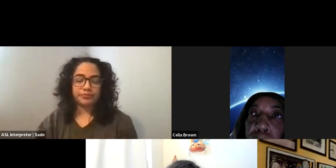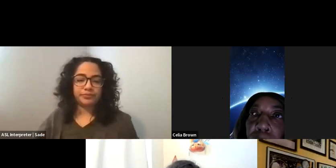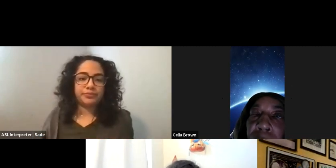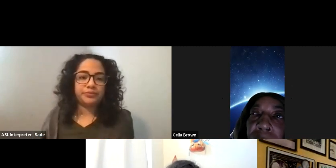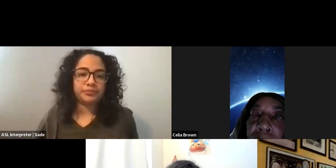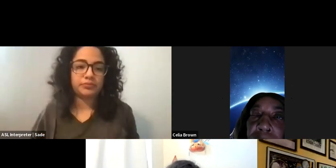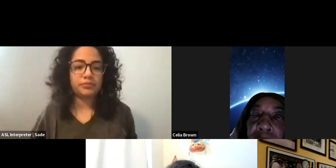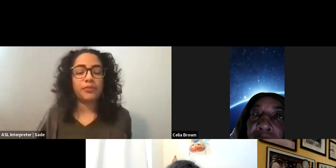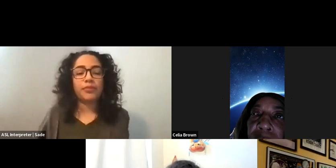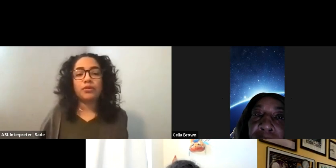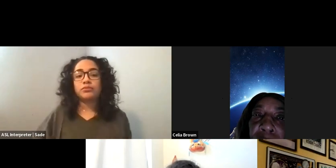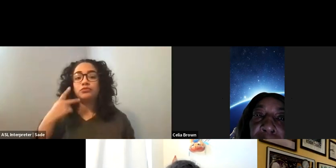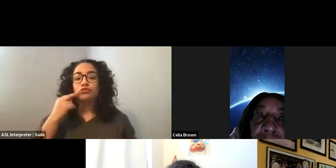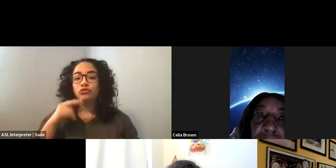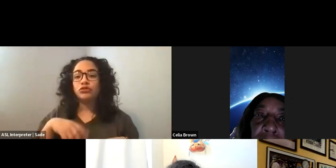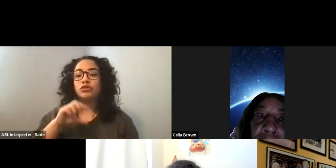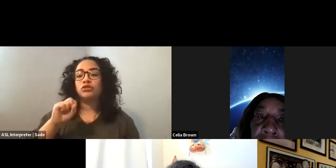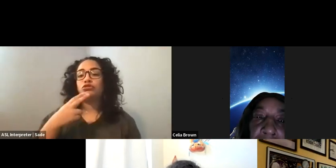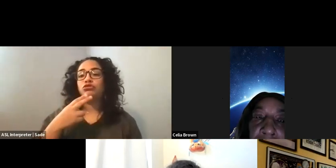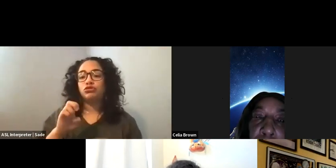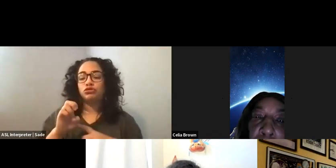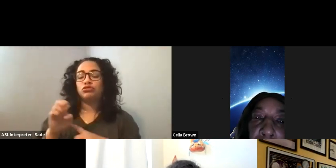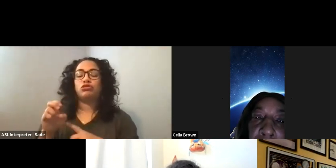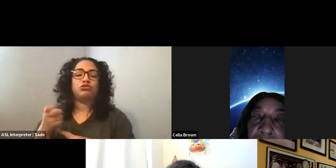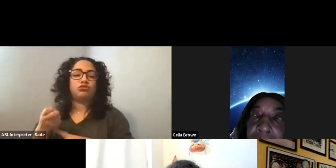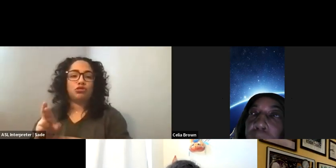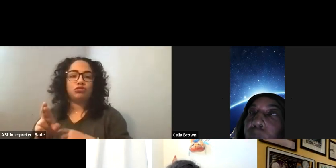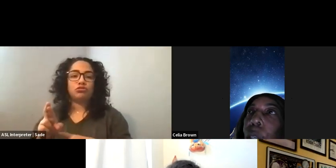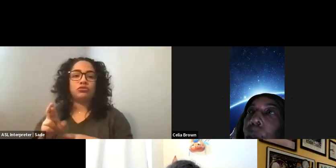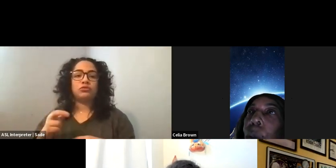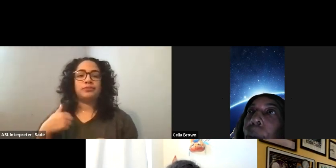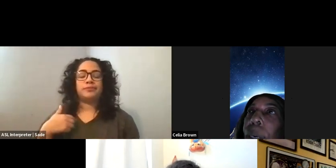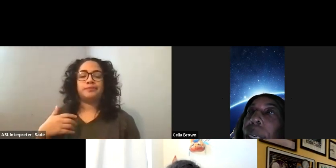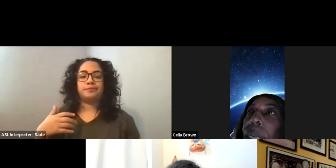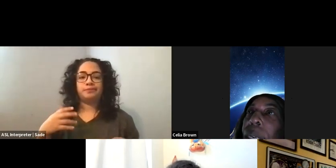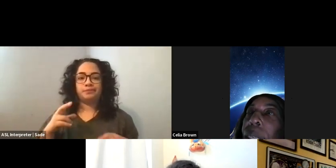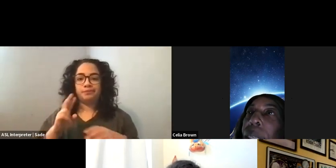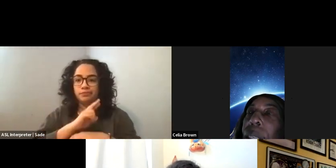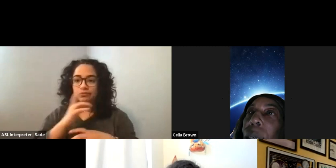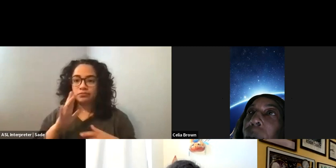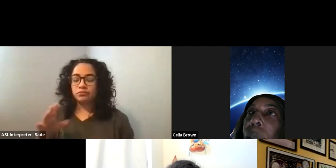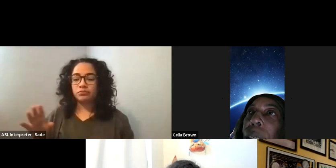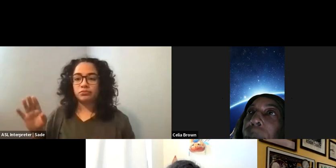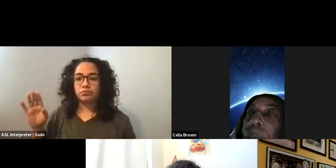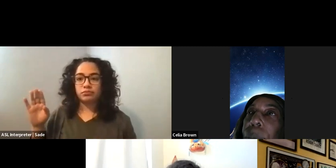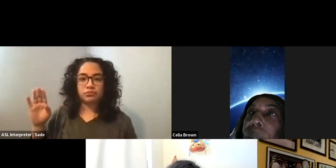My pronouns is she and her. And I'm wearing like a blue, you know,